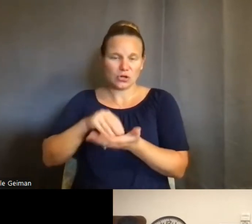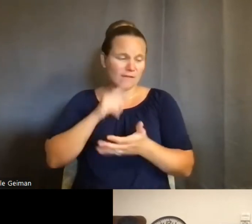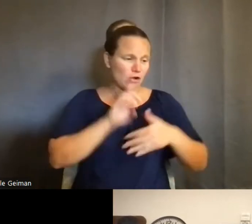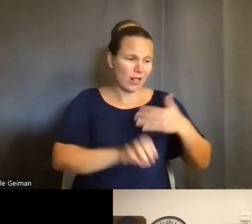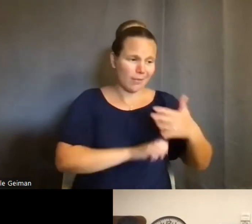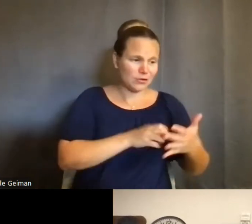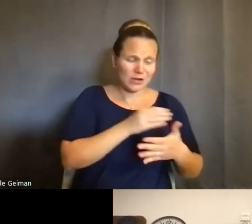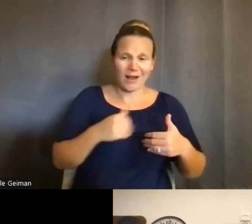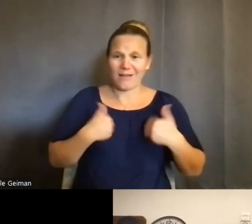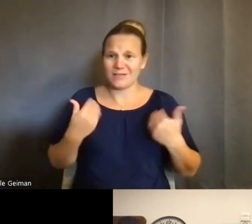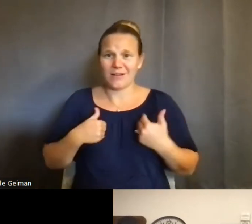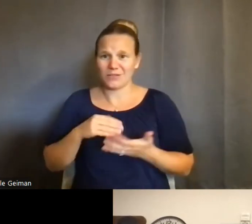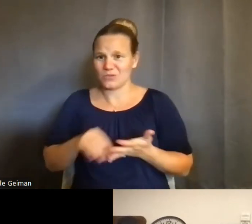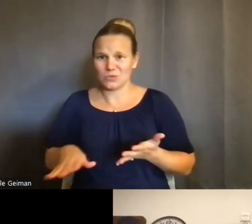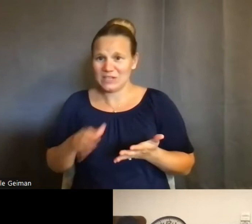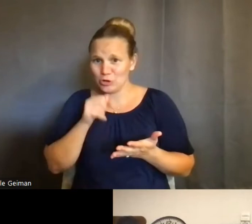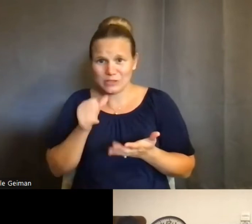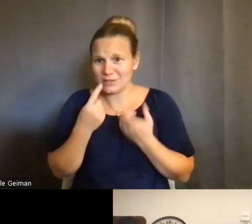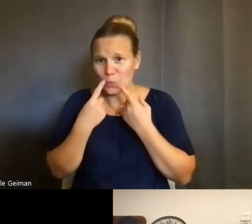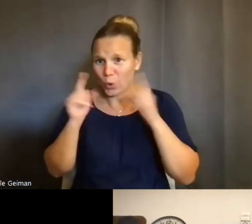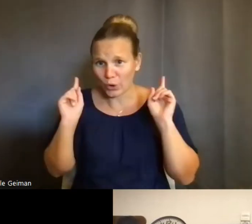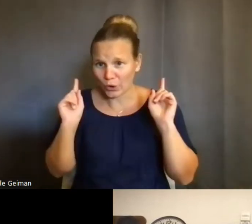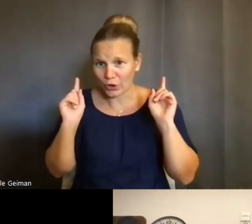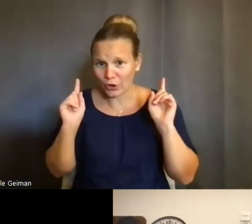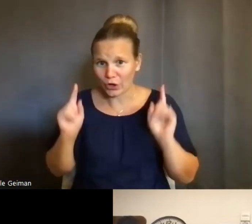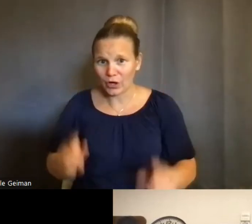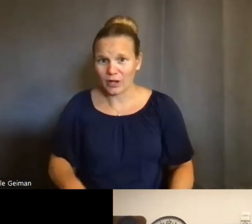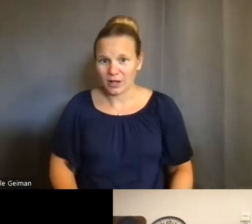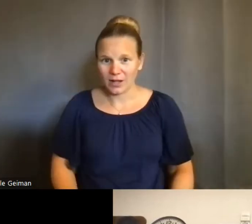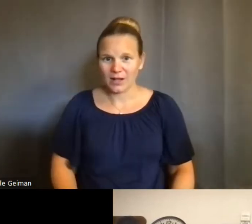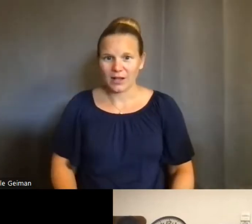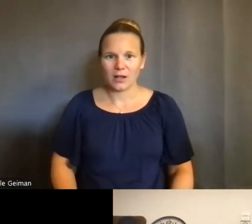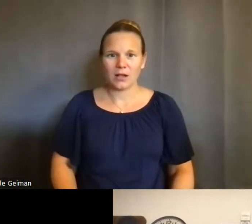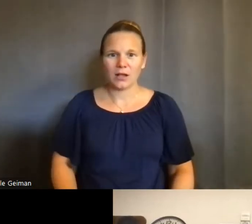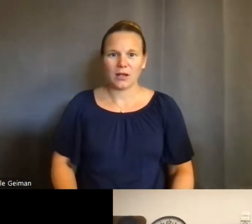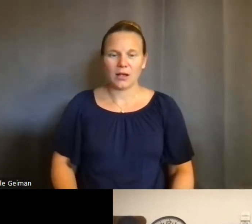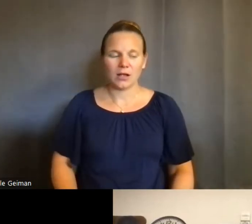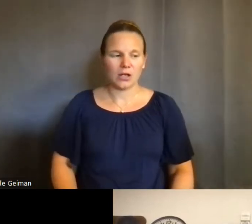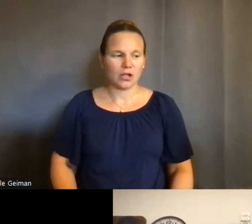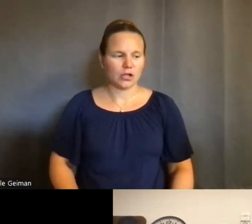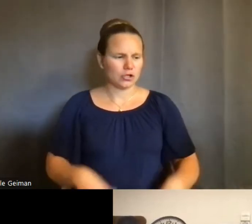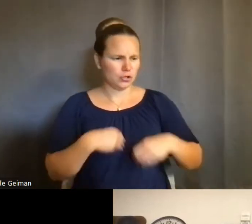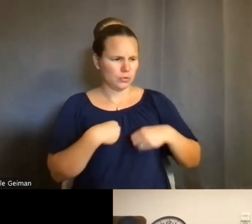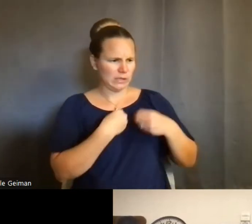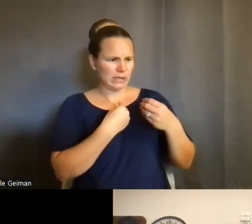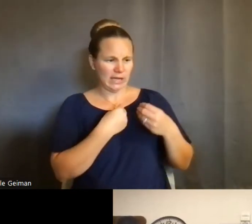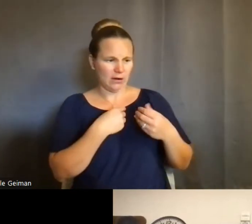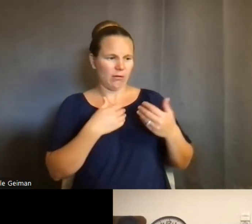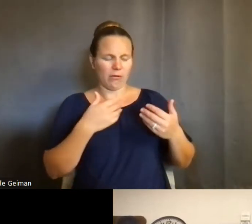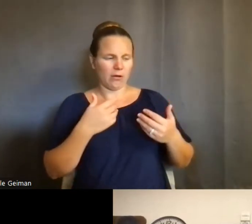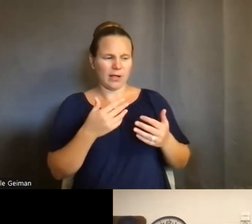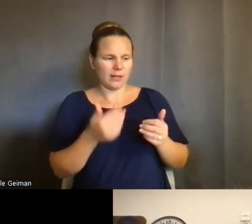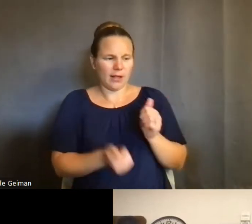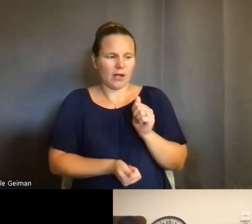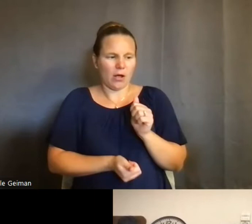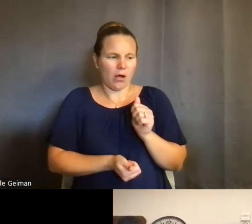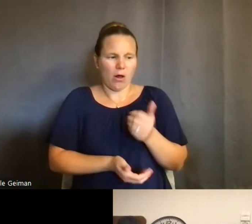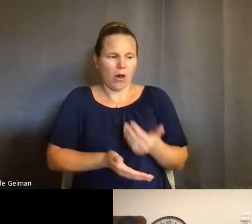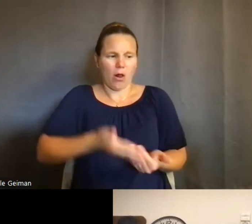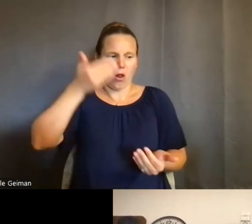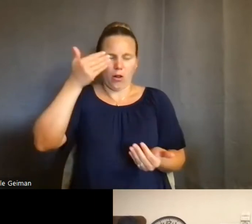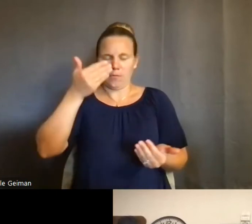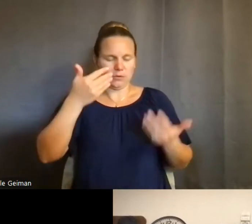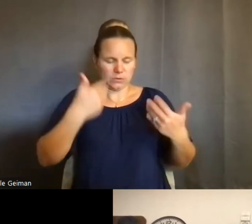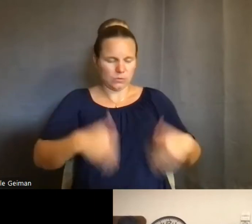just doesn't work, right? So it almost put a capital value on the in-person experience with a highly qualified